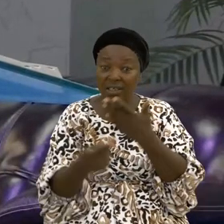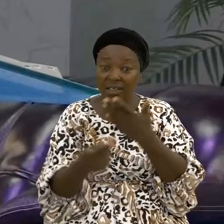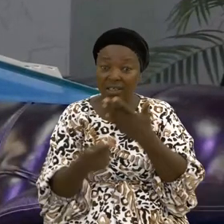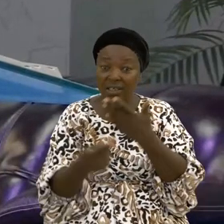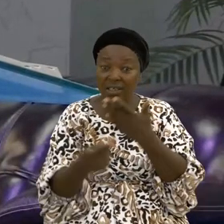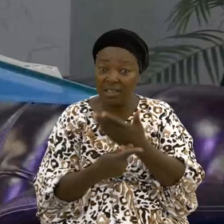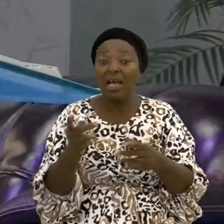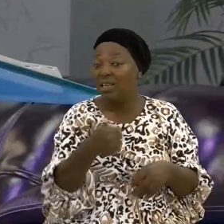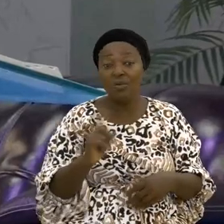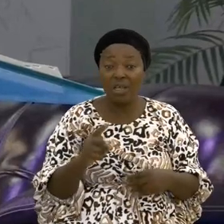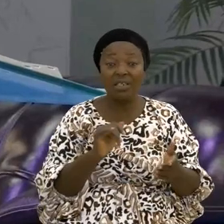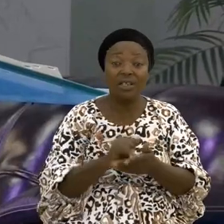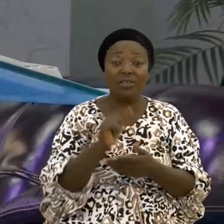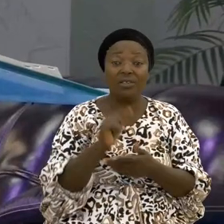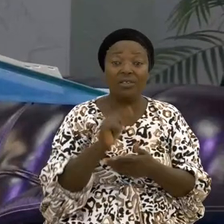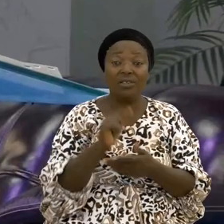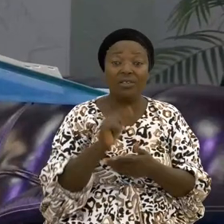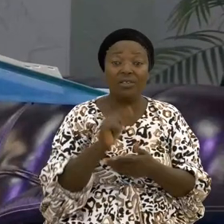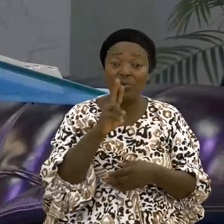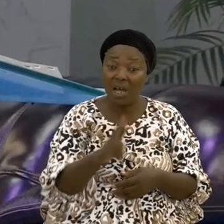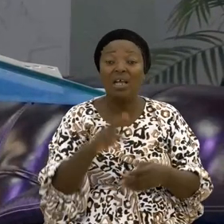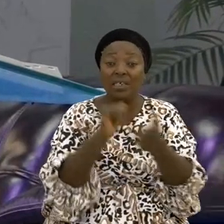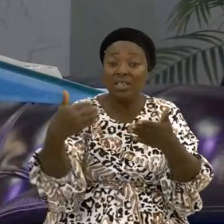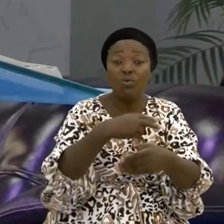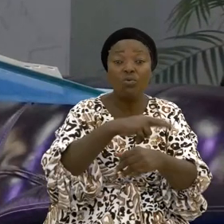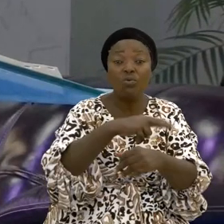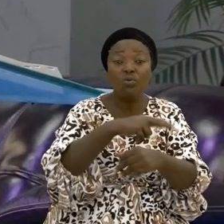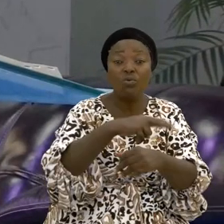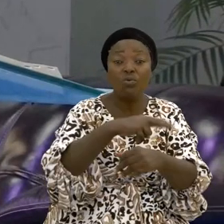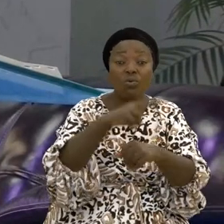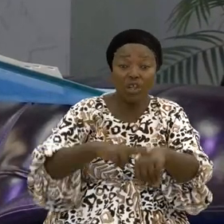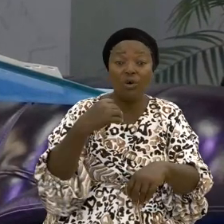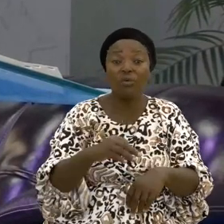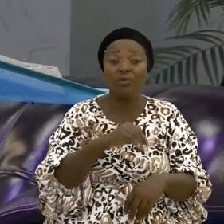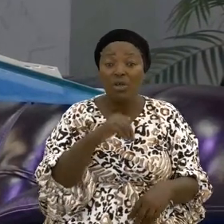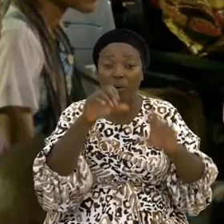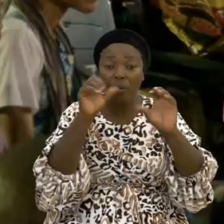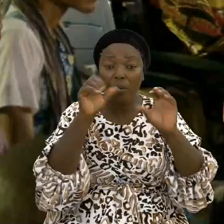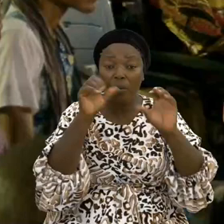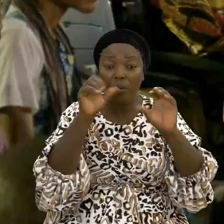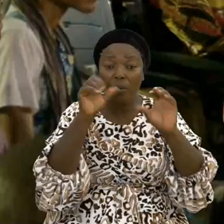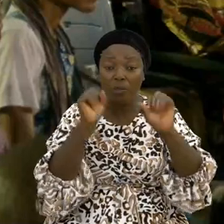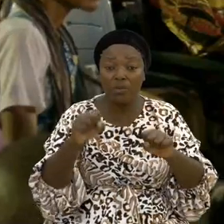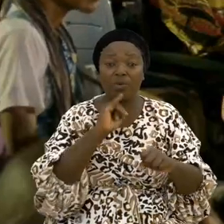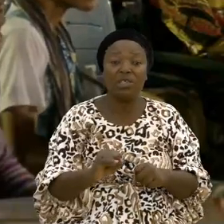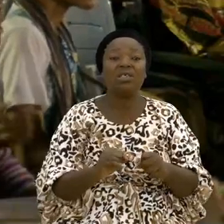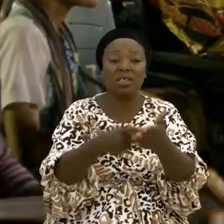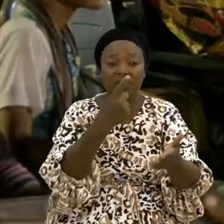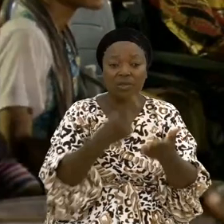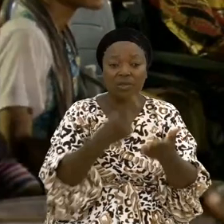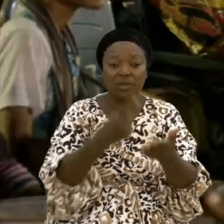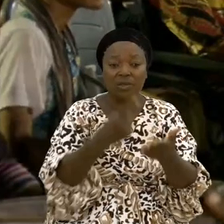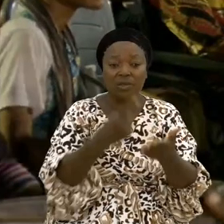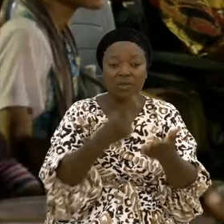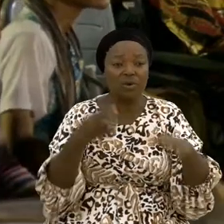and anywhere you may be, that new nature of incorruptibility has now come upon you. You